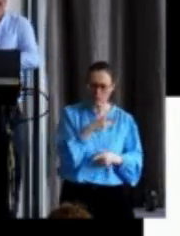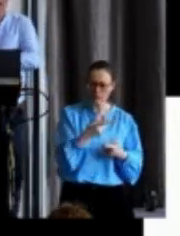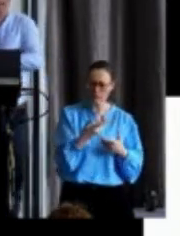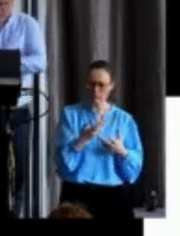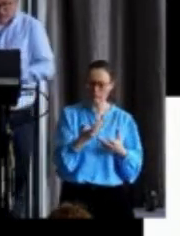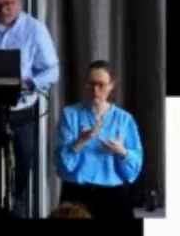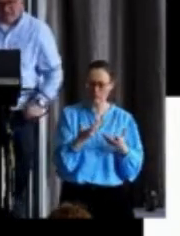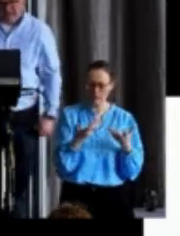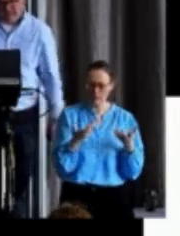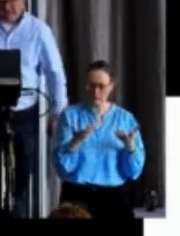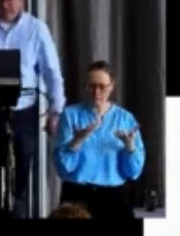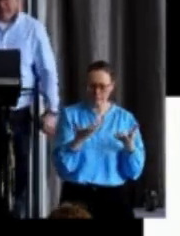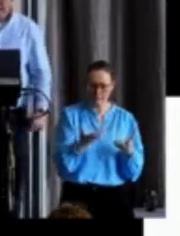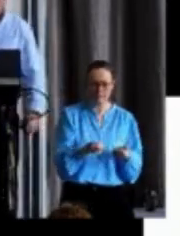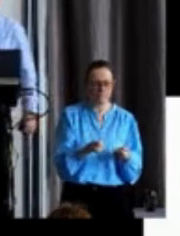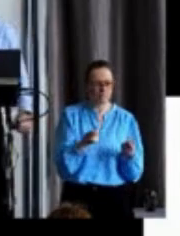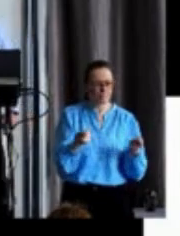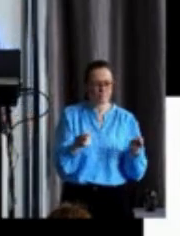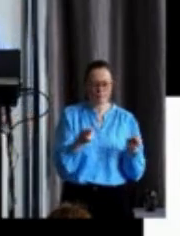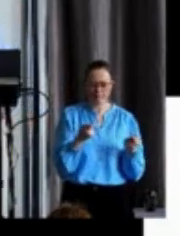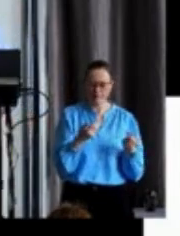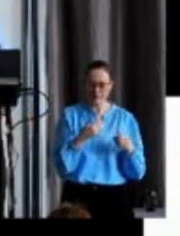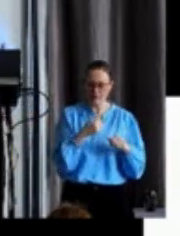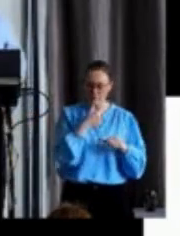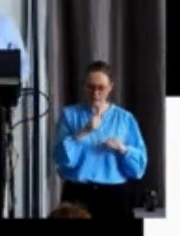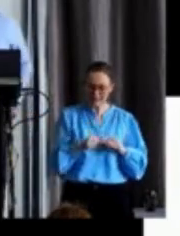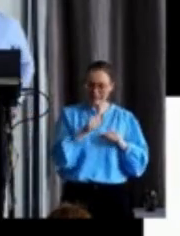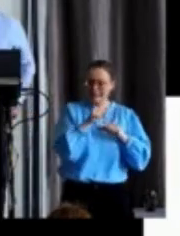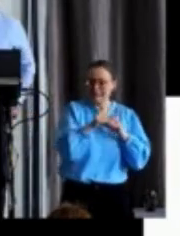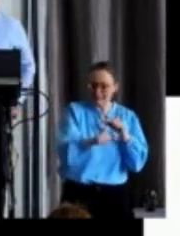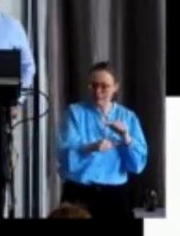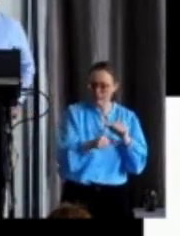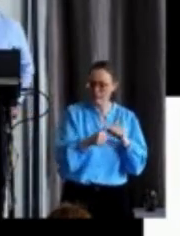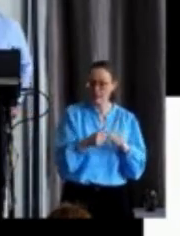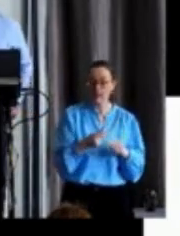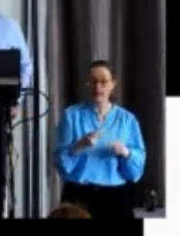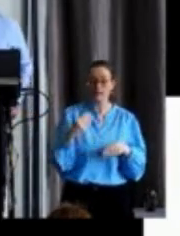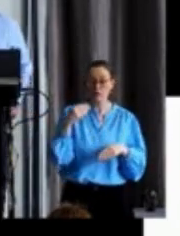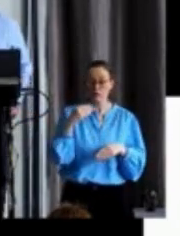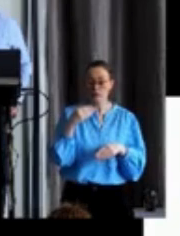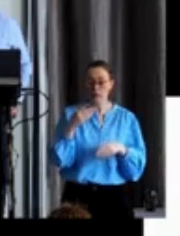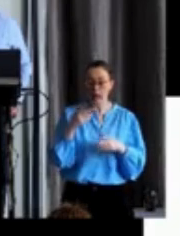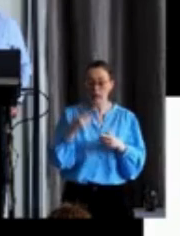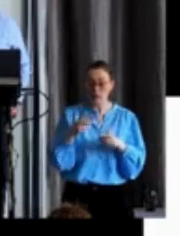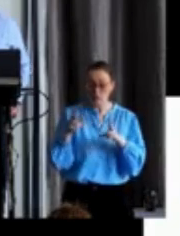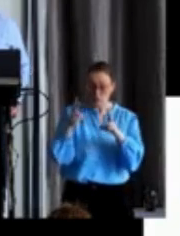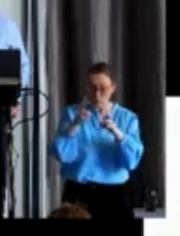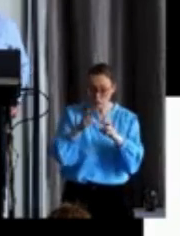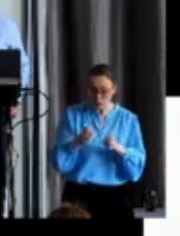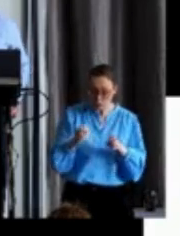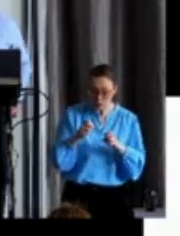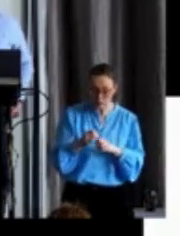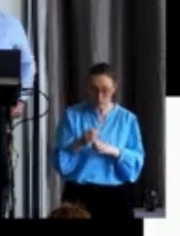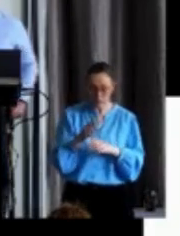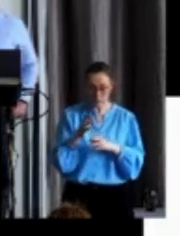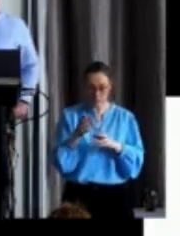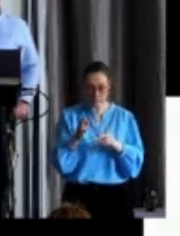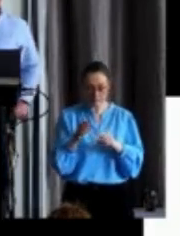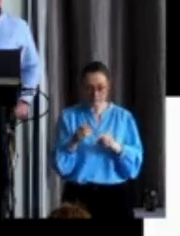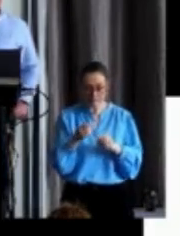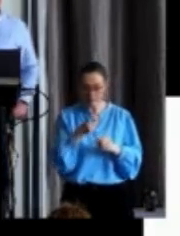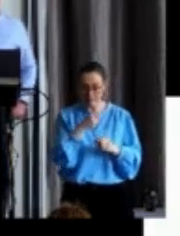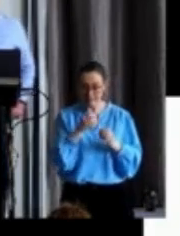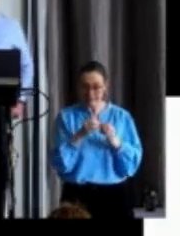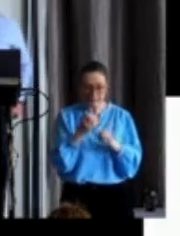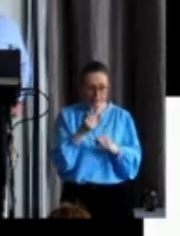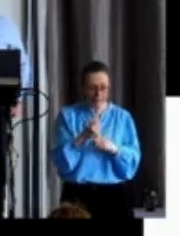be seen as a stepping stone. A central theme in the research is first contacts with healthcare professionals can change how